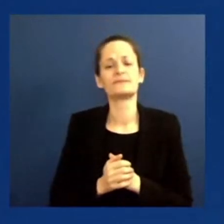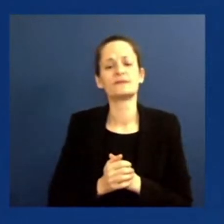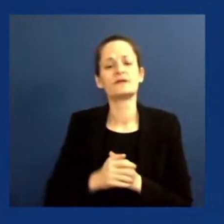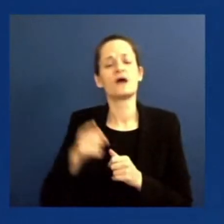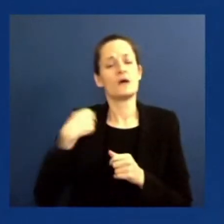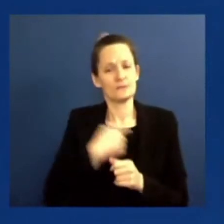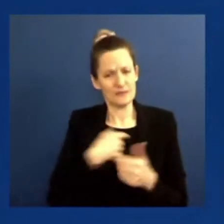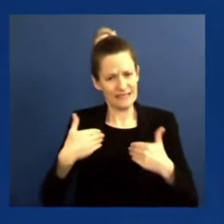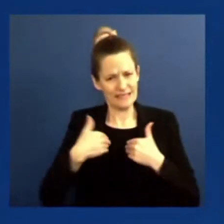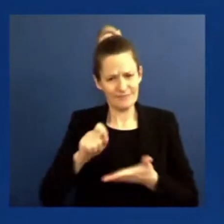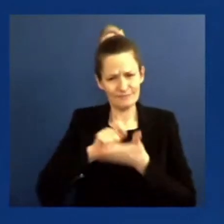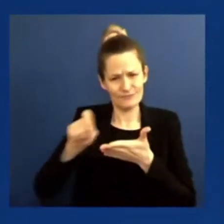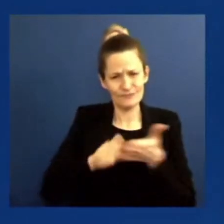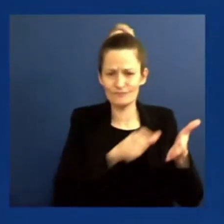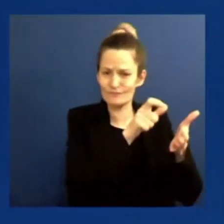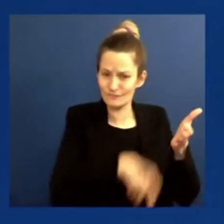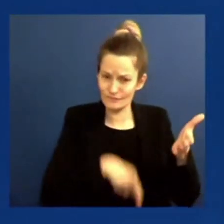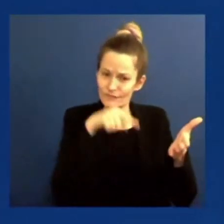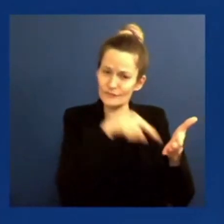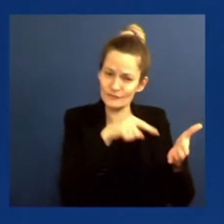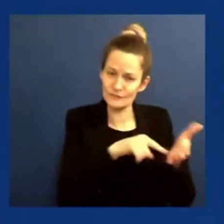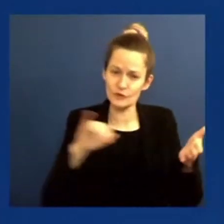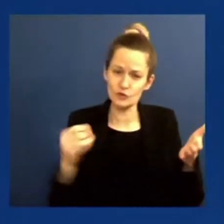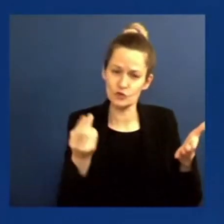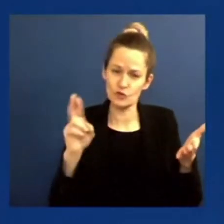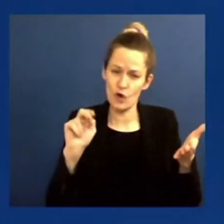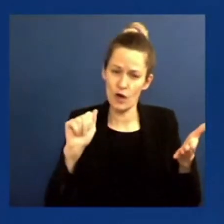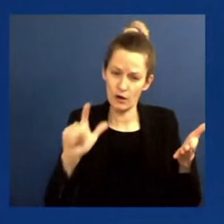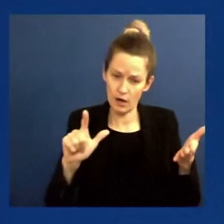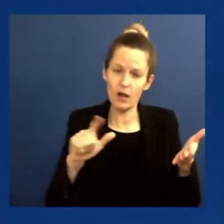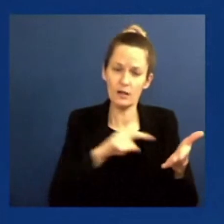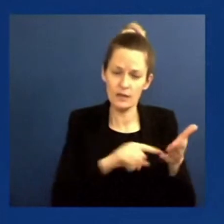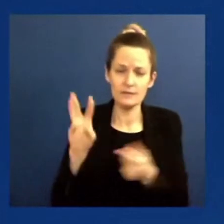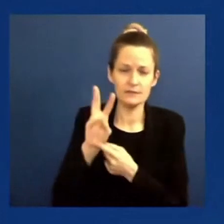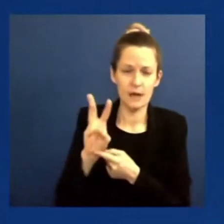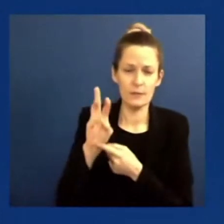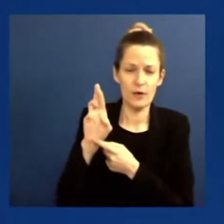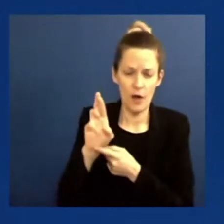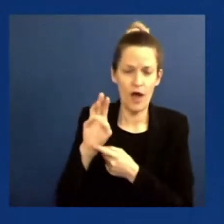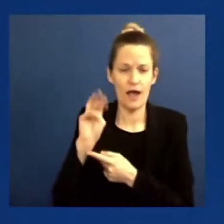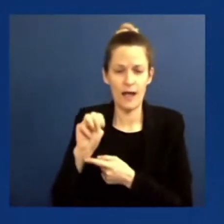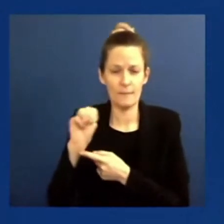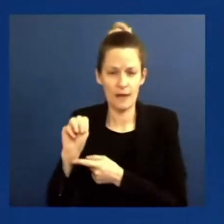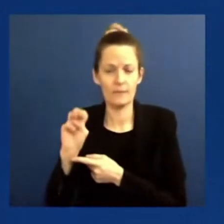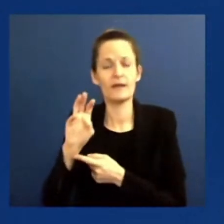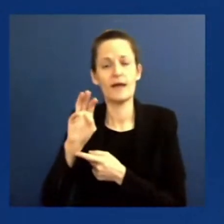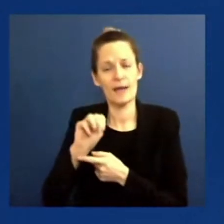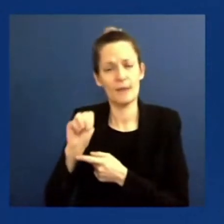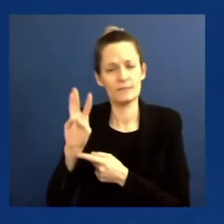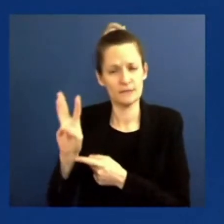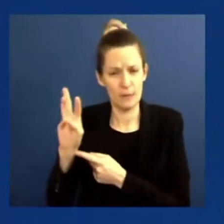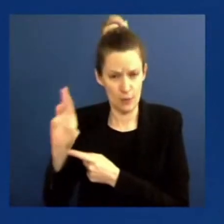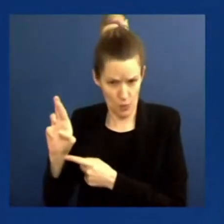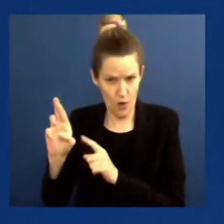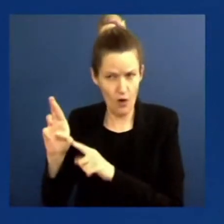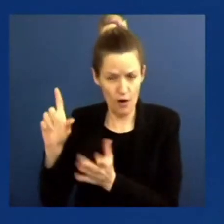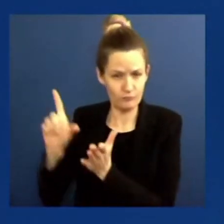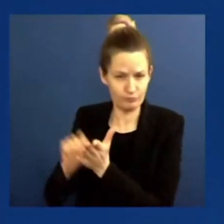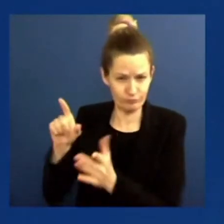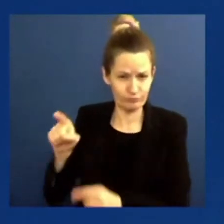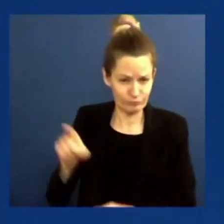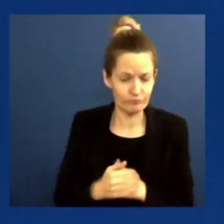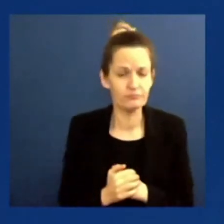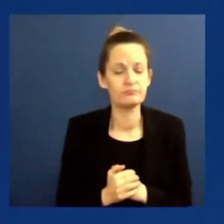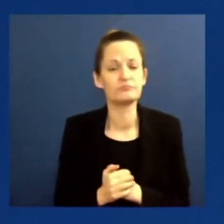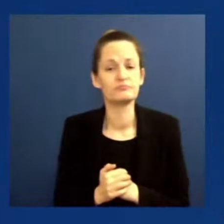data tracker as well that look at cases and deaths by vaccination status. In these data, you can see